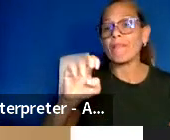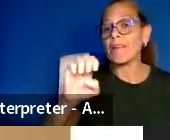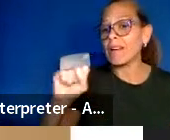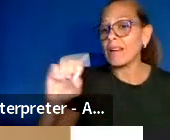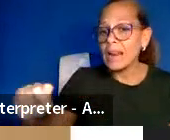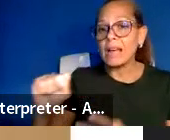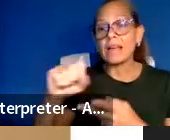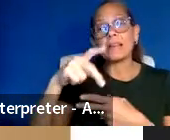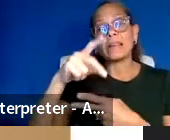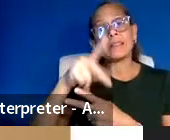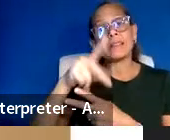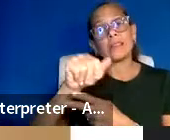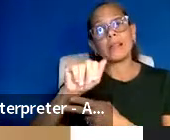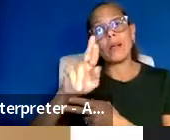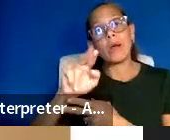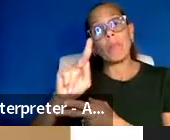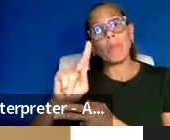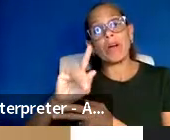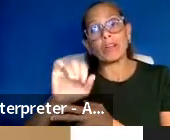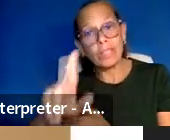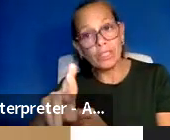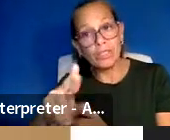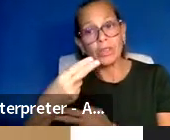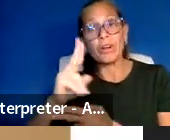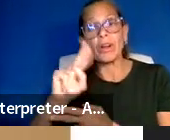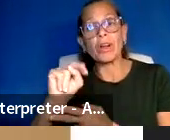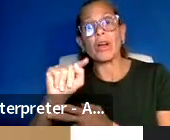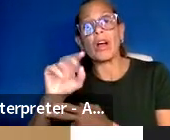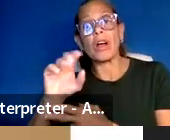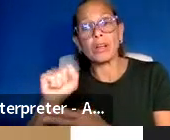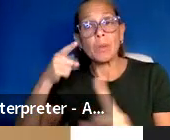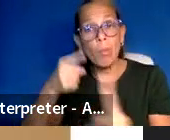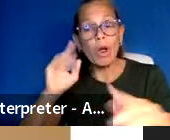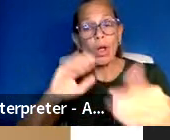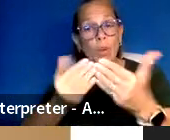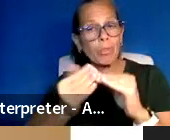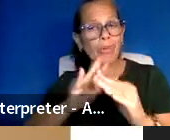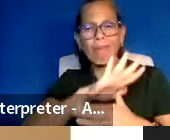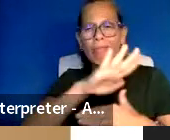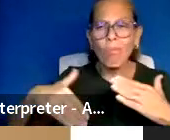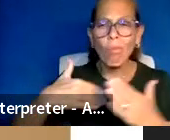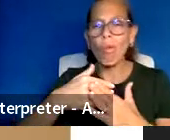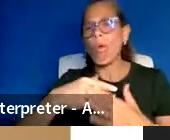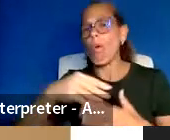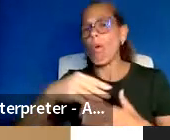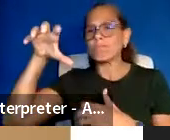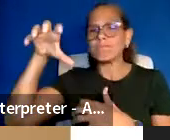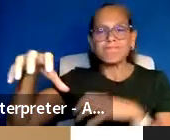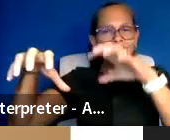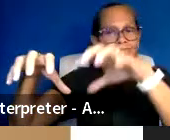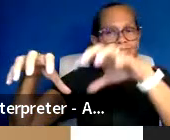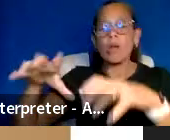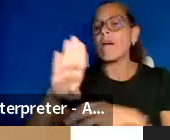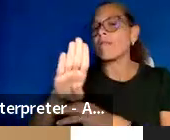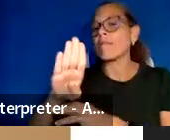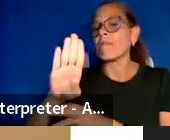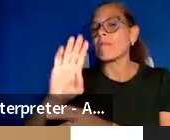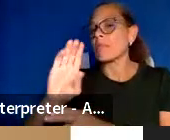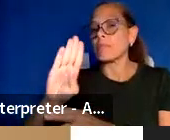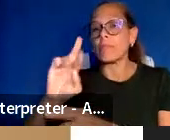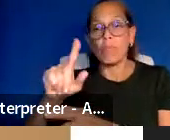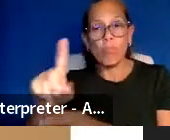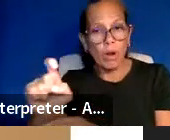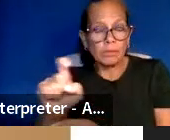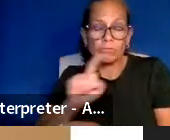the Parkchester community, the Hunts Point community, and the entire borough of the Bronx. I welcome all of you and look forward to